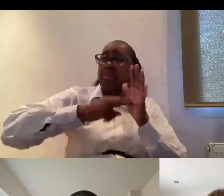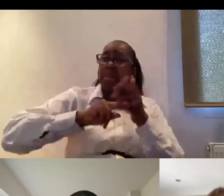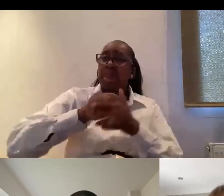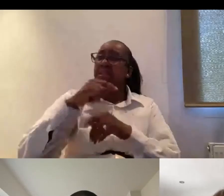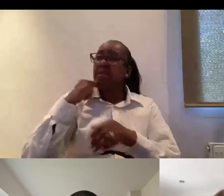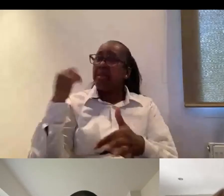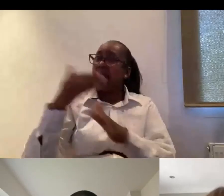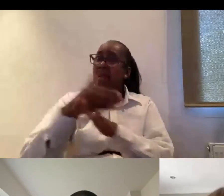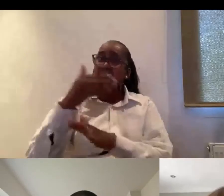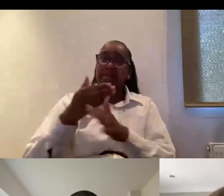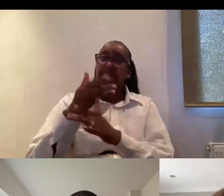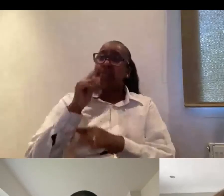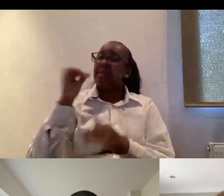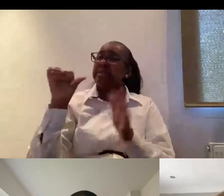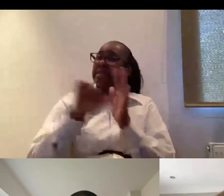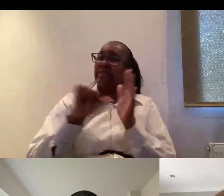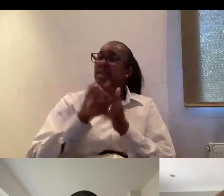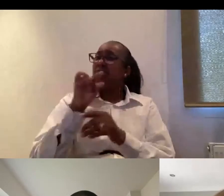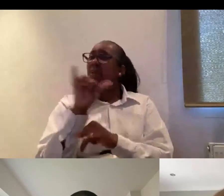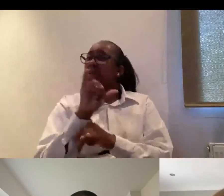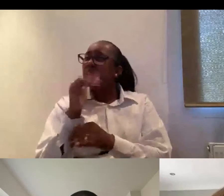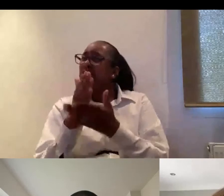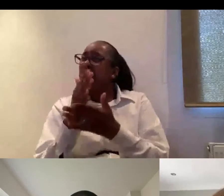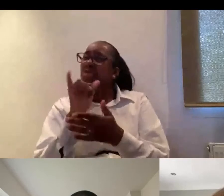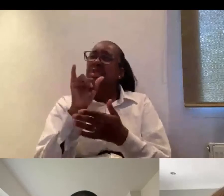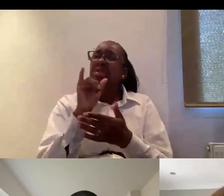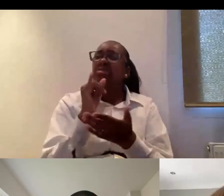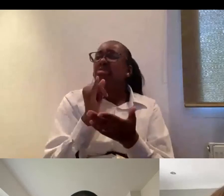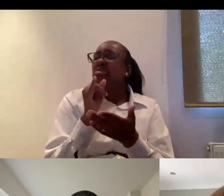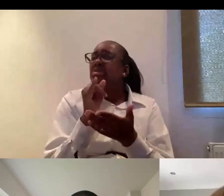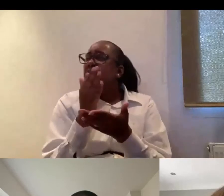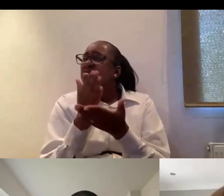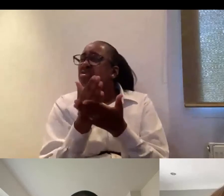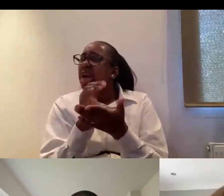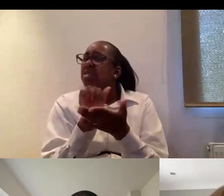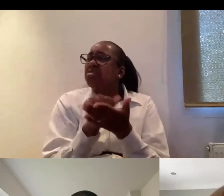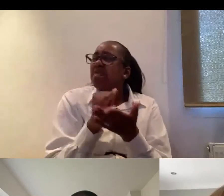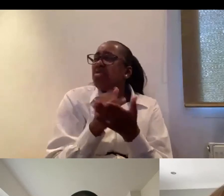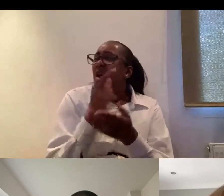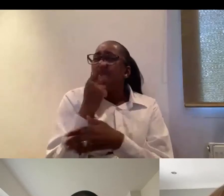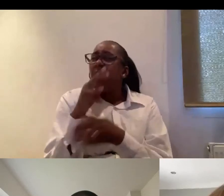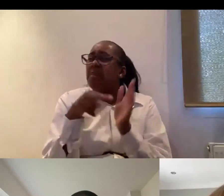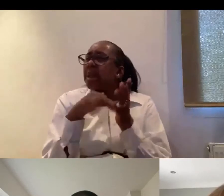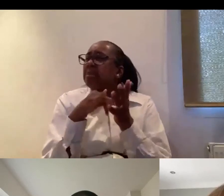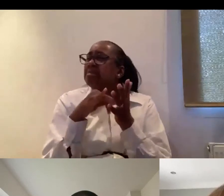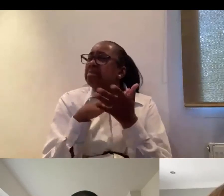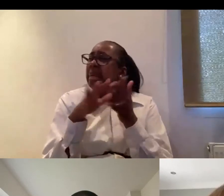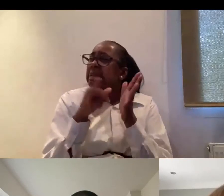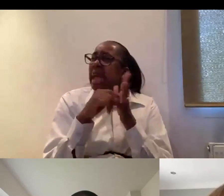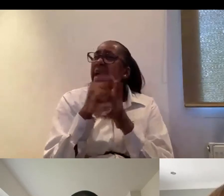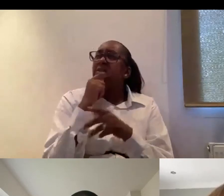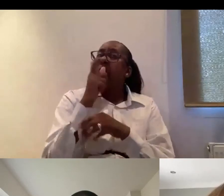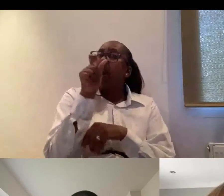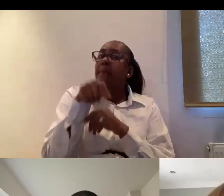active on social media, but it can be difficult for you to tell on social media, is this actually coming from the NHS, or is this somebody who's just set themselves